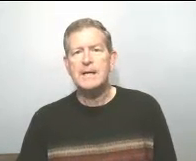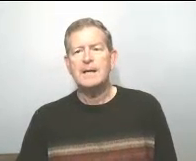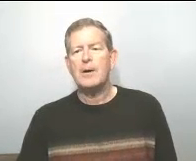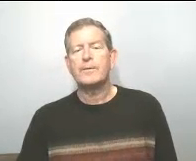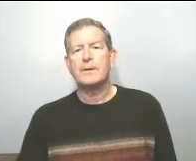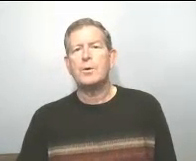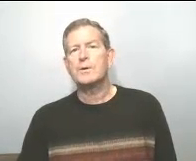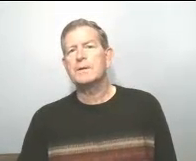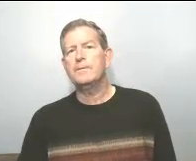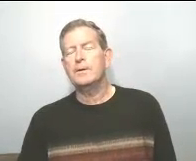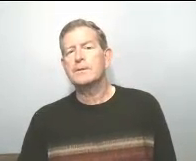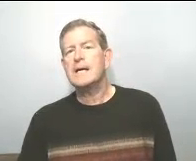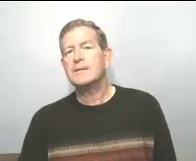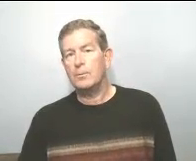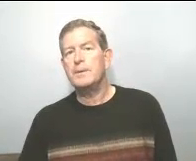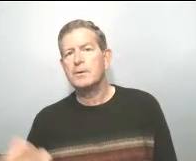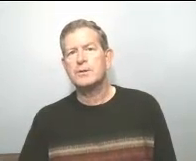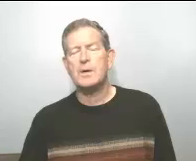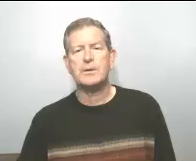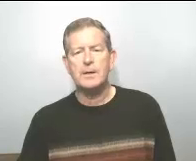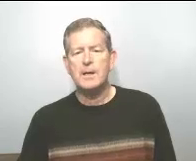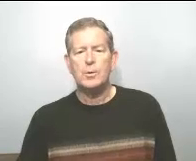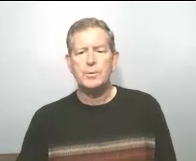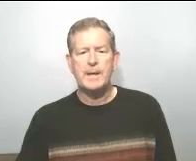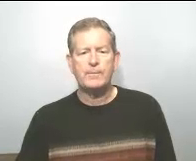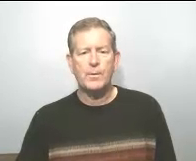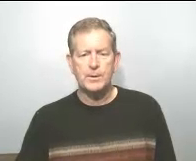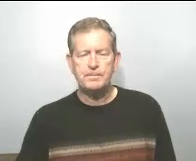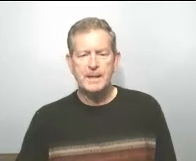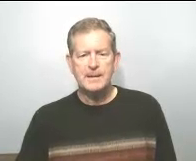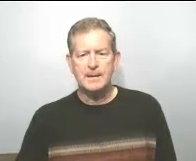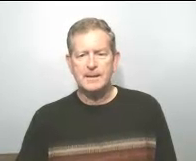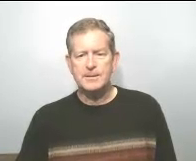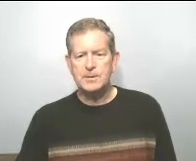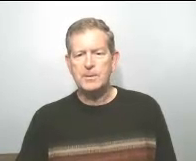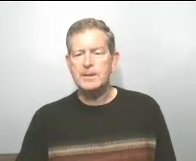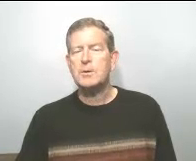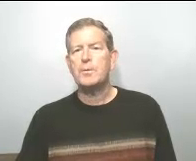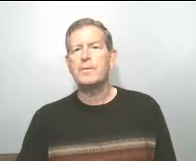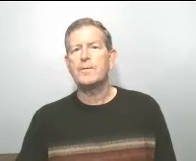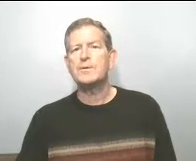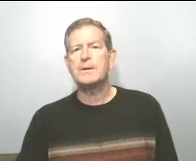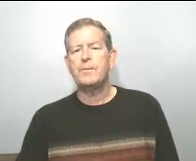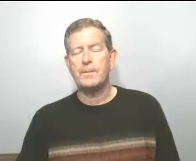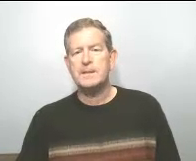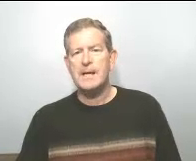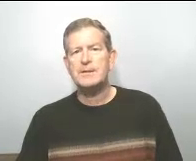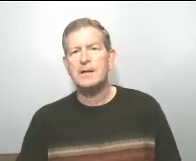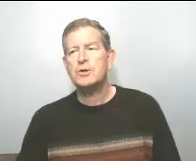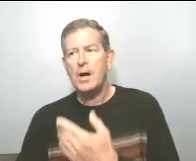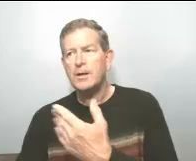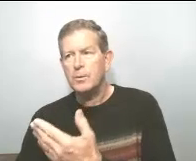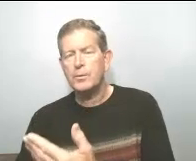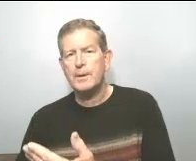rectangles. However, in the course of your test, it will be your instructor who will do that for you. So let's go through the first form of the test.